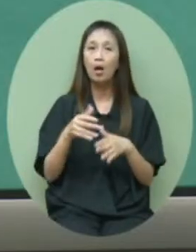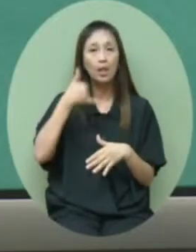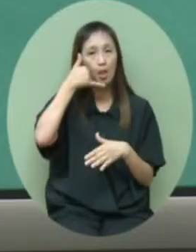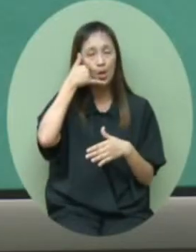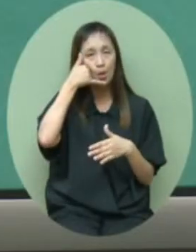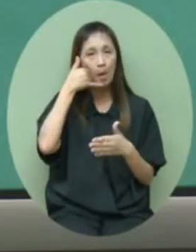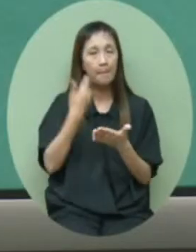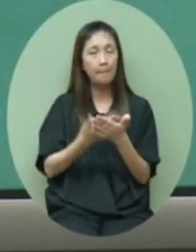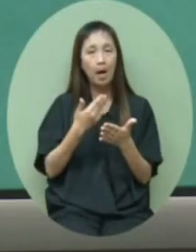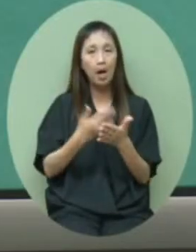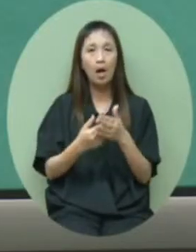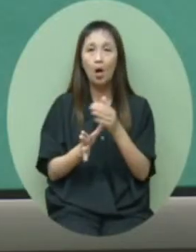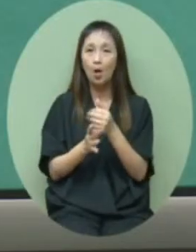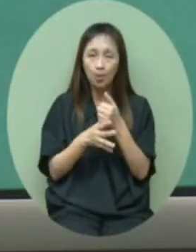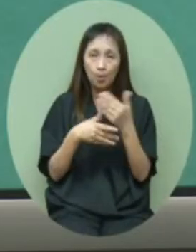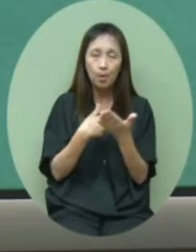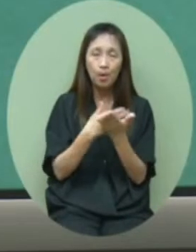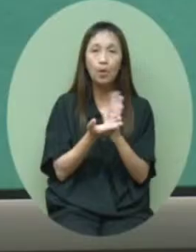And